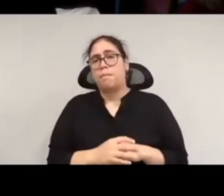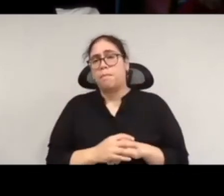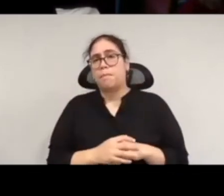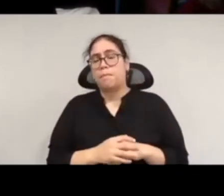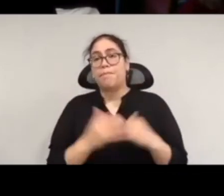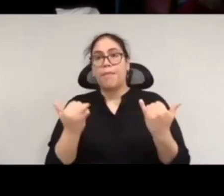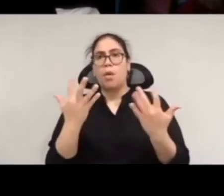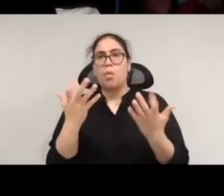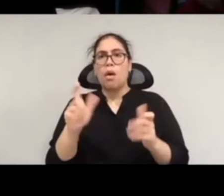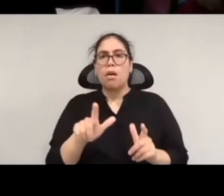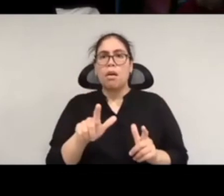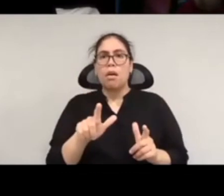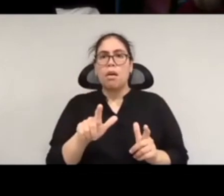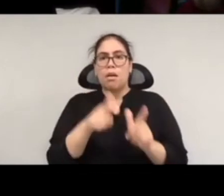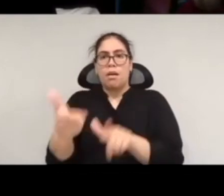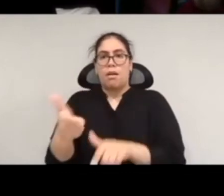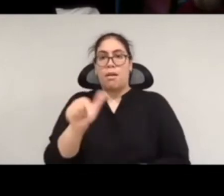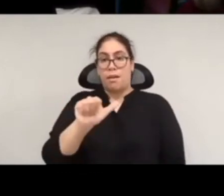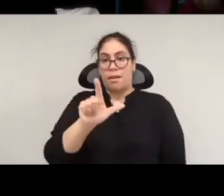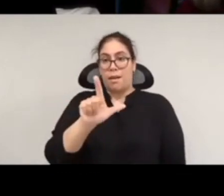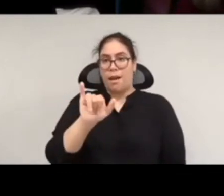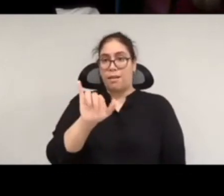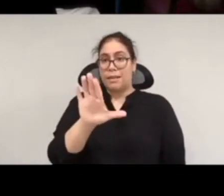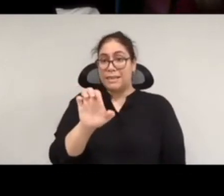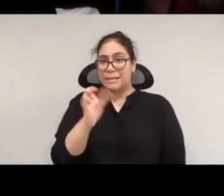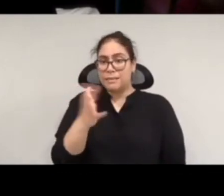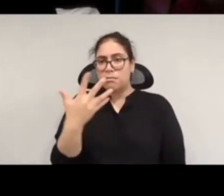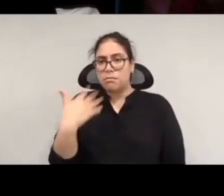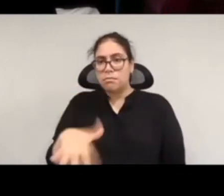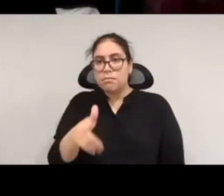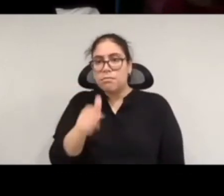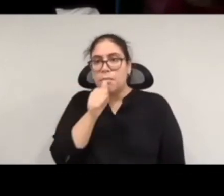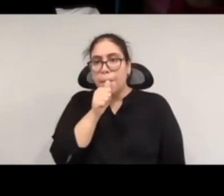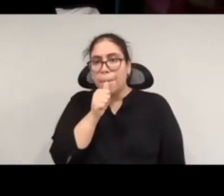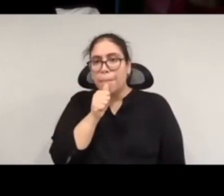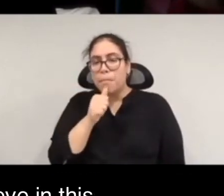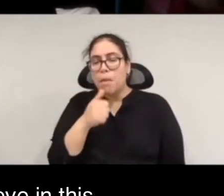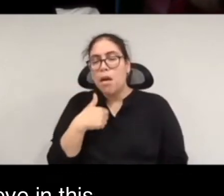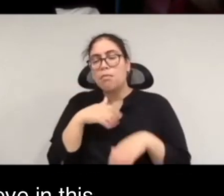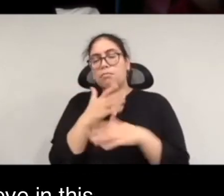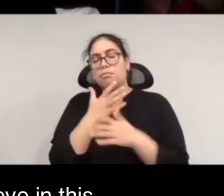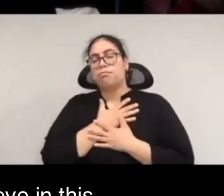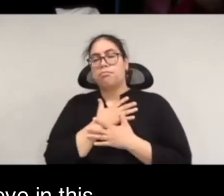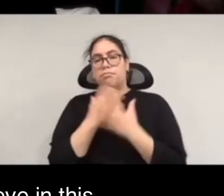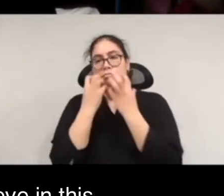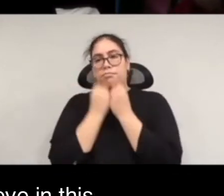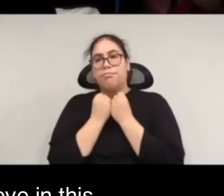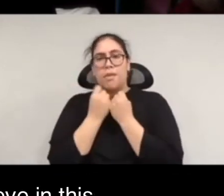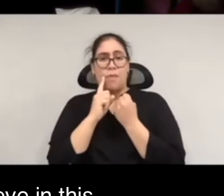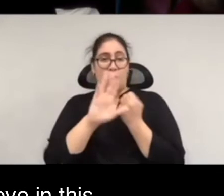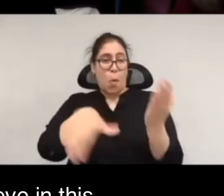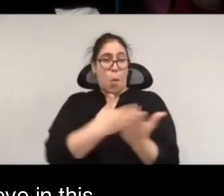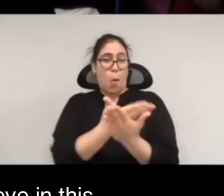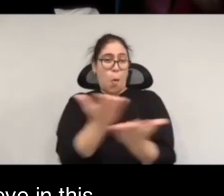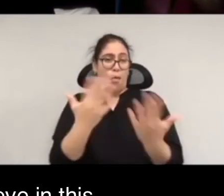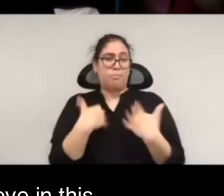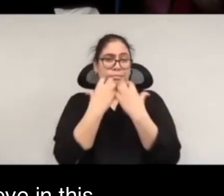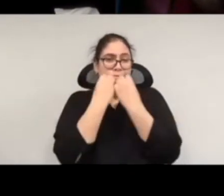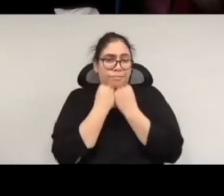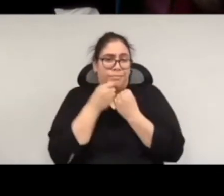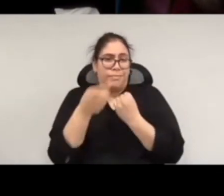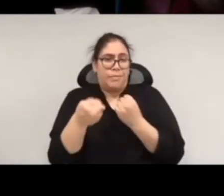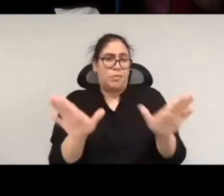over to Alice, because Alice has been incredibly patient, and I adore Alice also. Who don't I love in this virtual room right